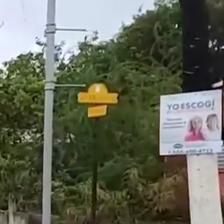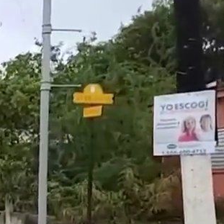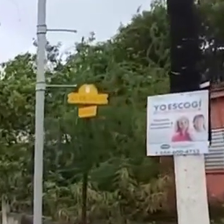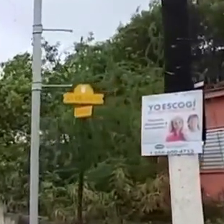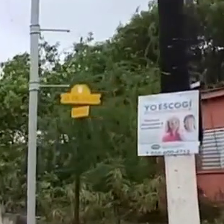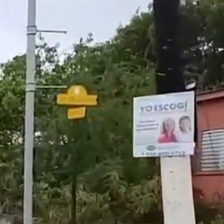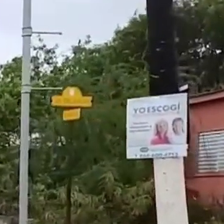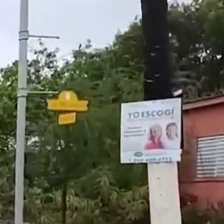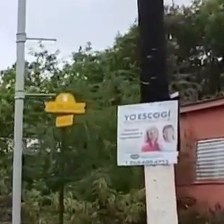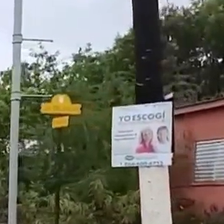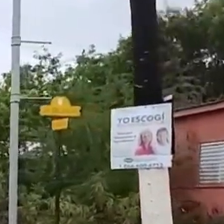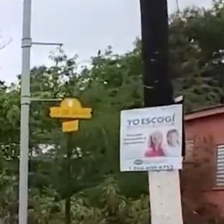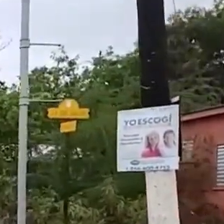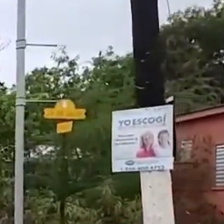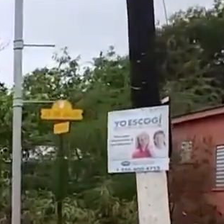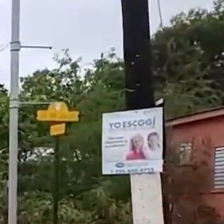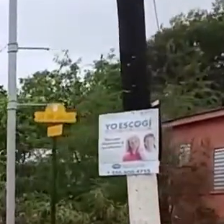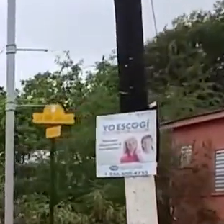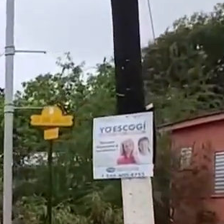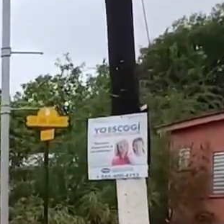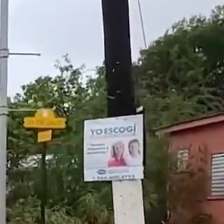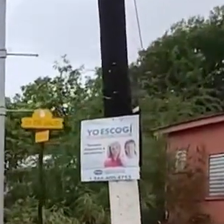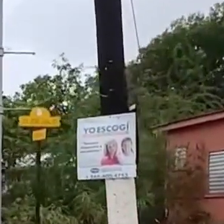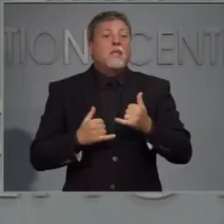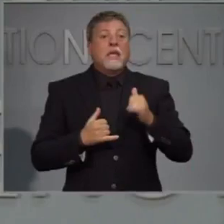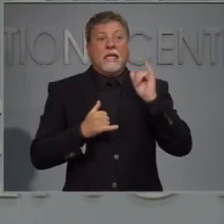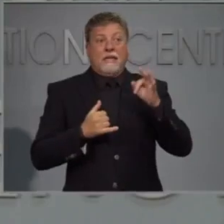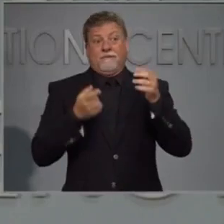but North Carolina remains in its likely path.